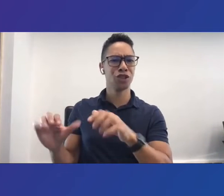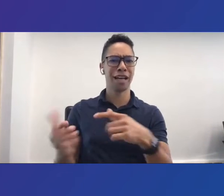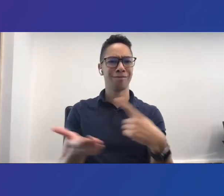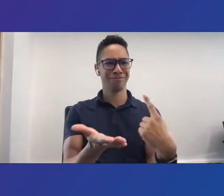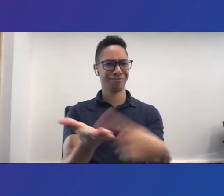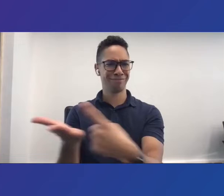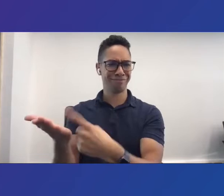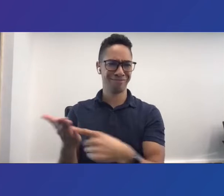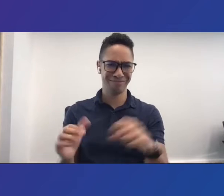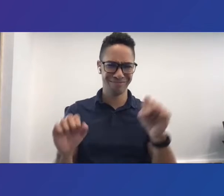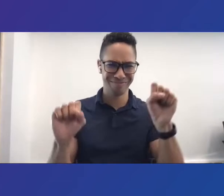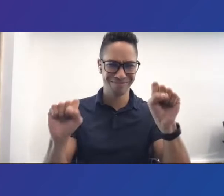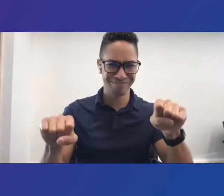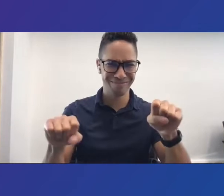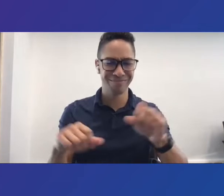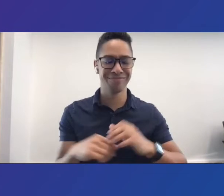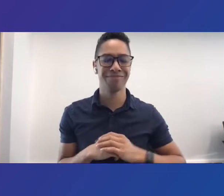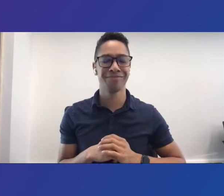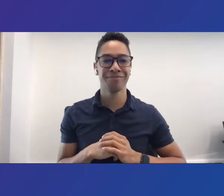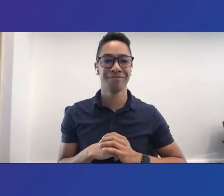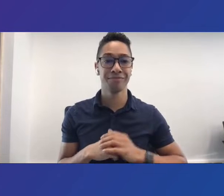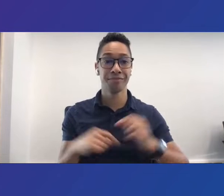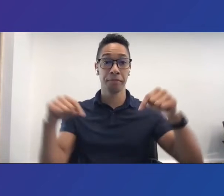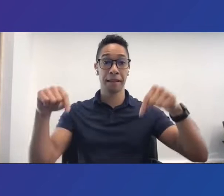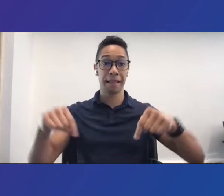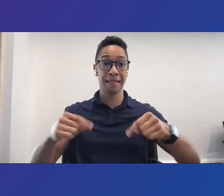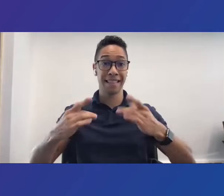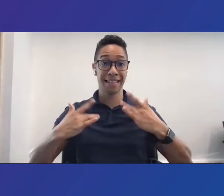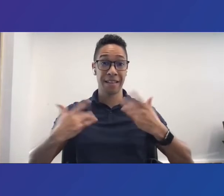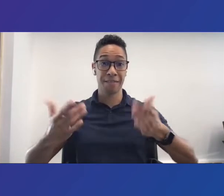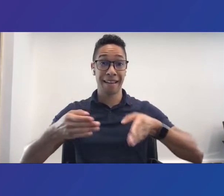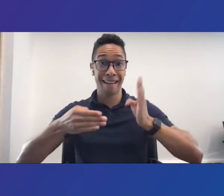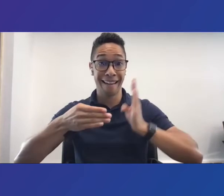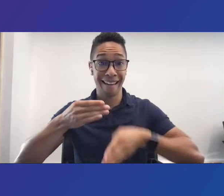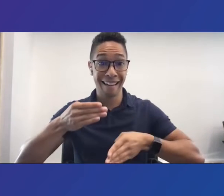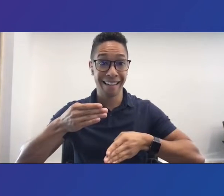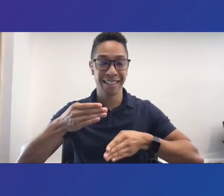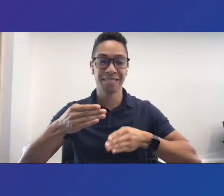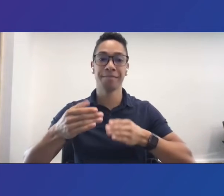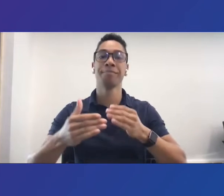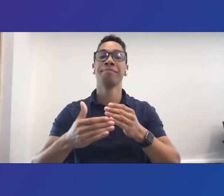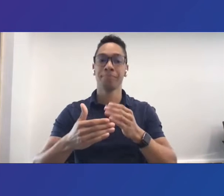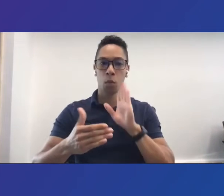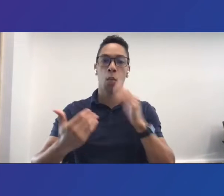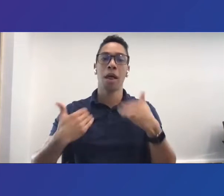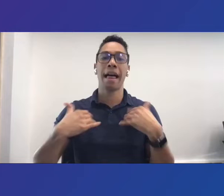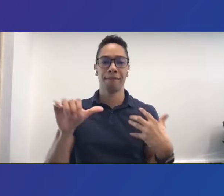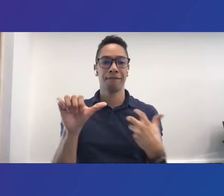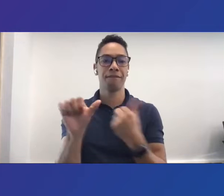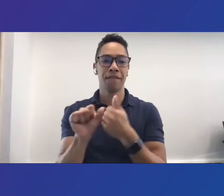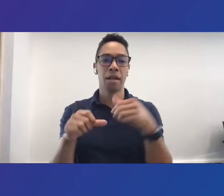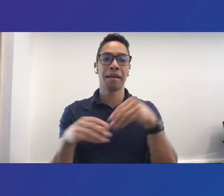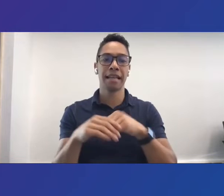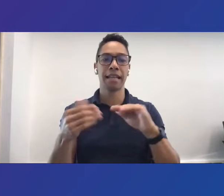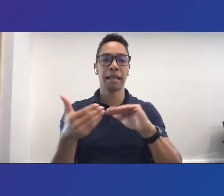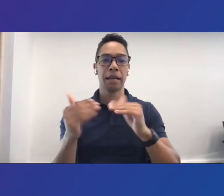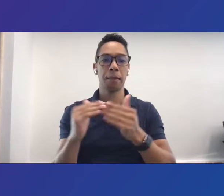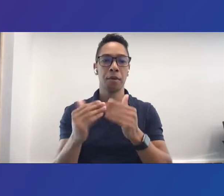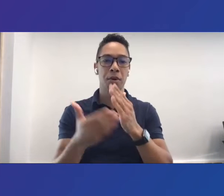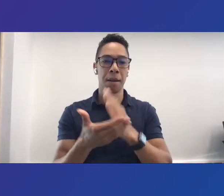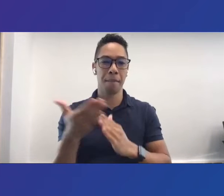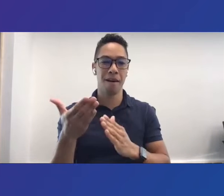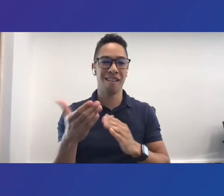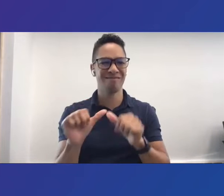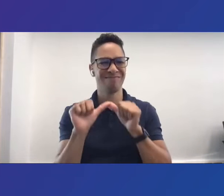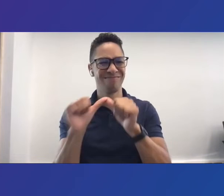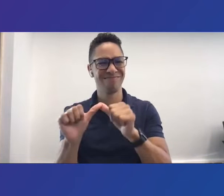benefit. After the session ends, there will be a session follow-up in the community section of Whova where you can continue